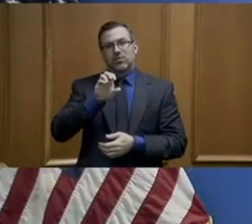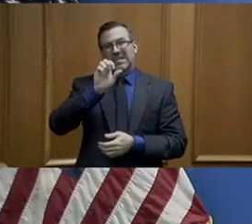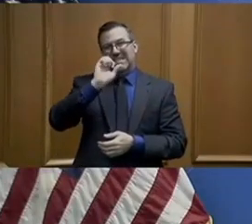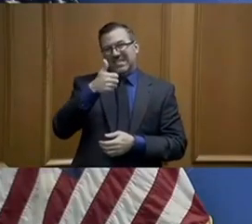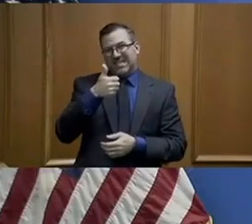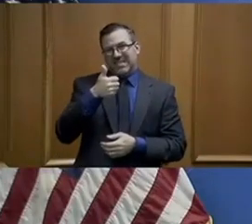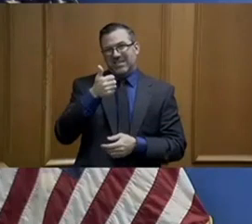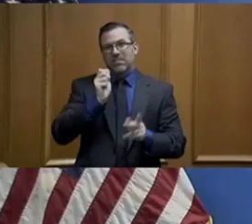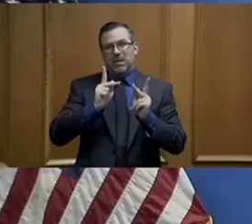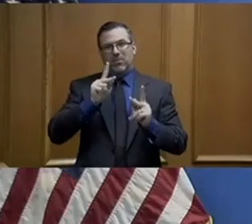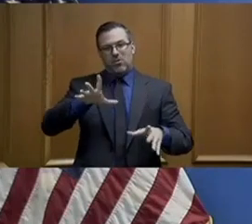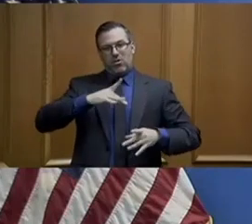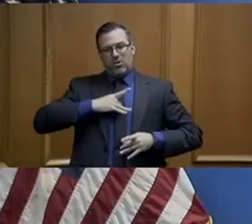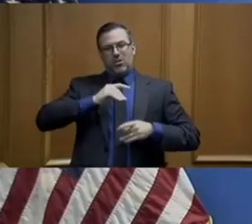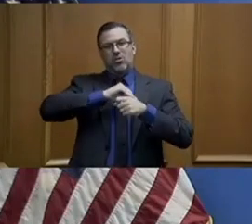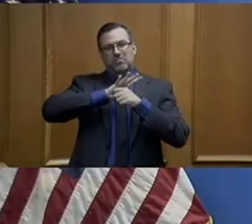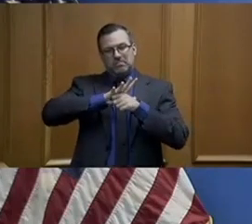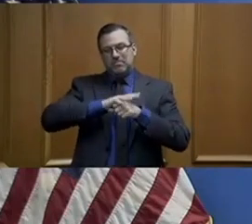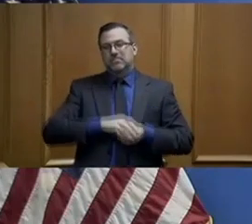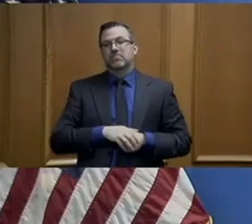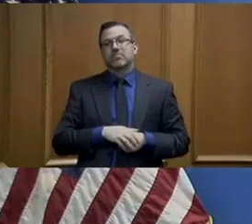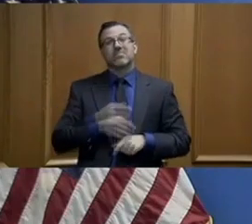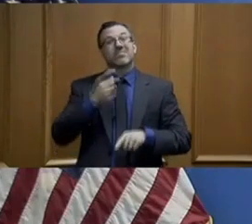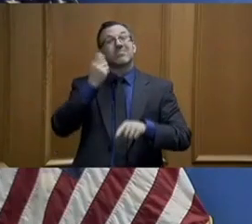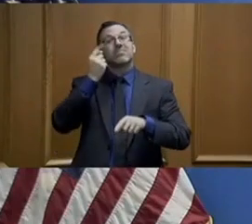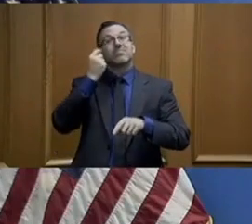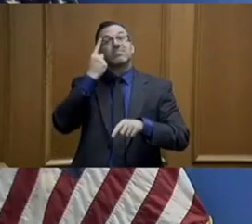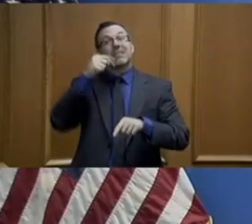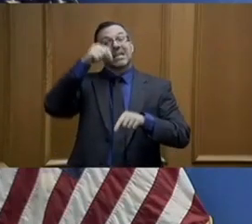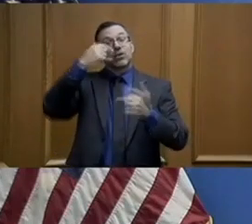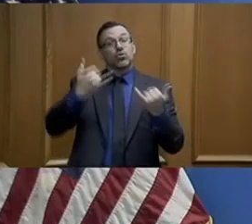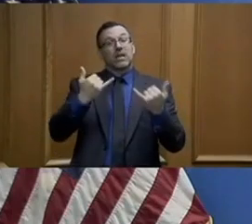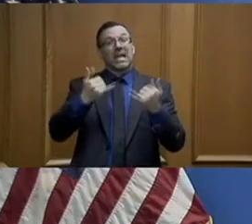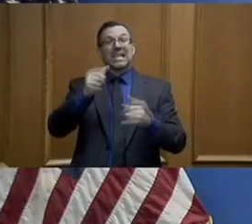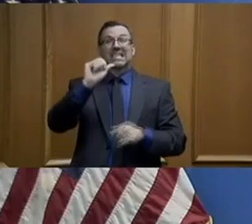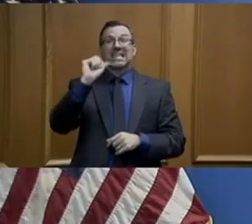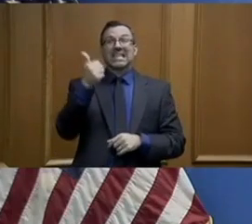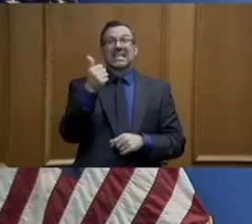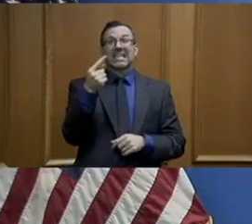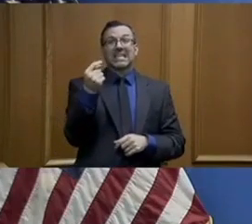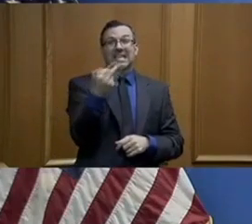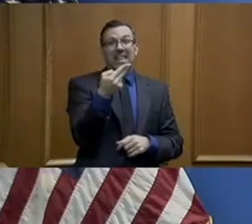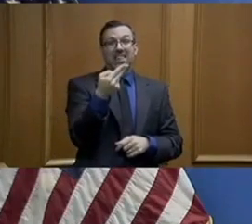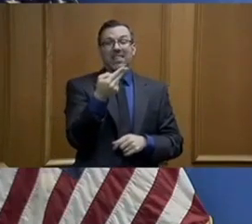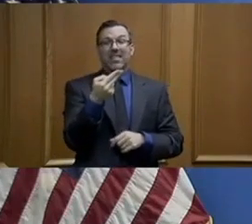5,610. I do want to make note that this is the 10th consecutive day with a